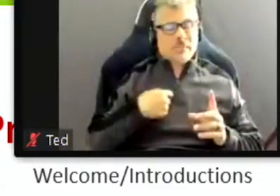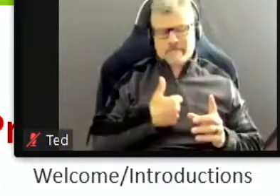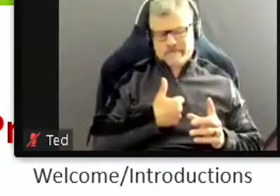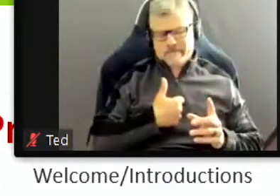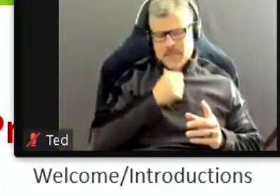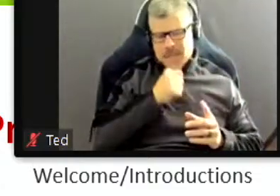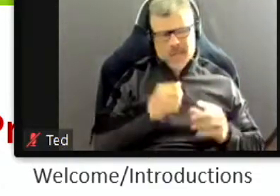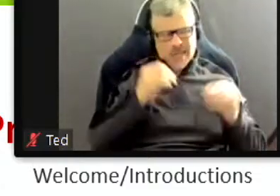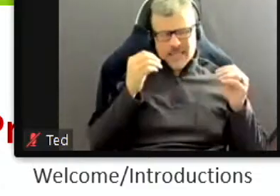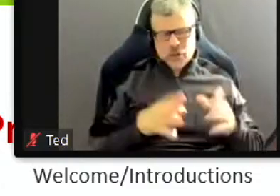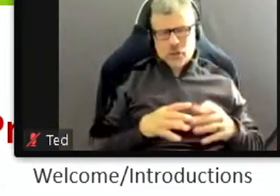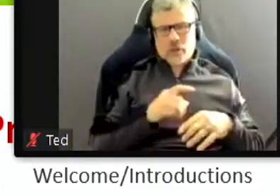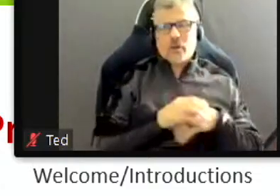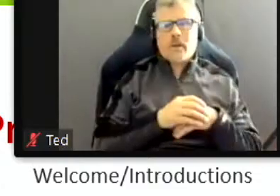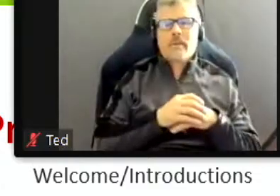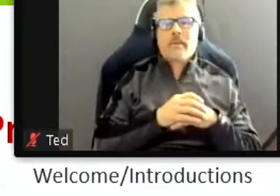a